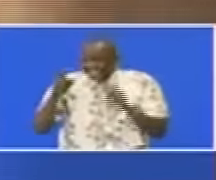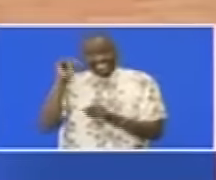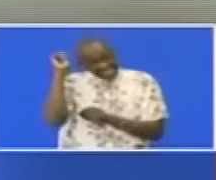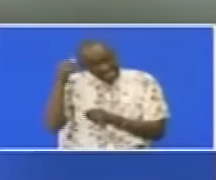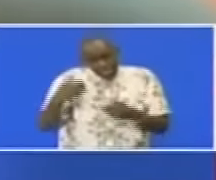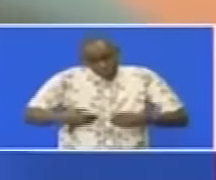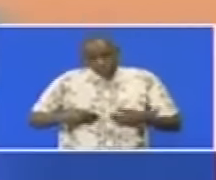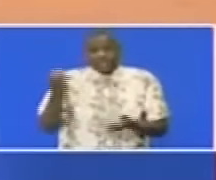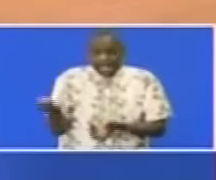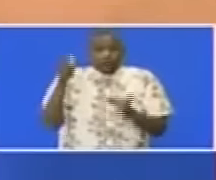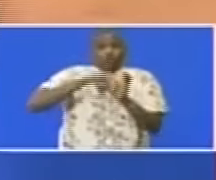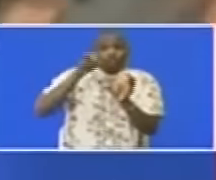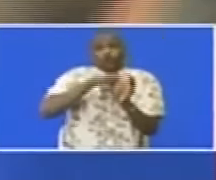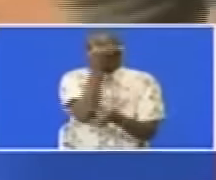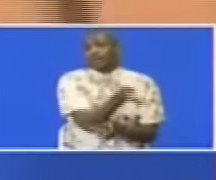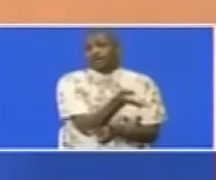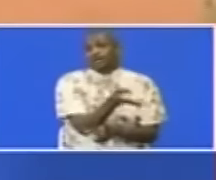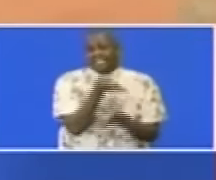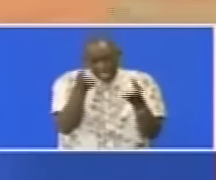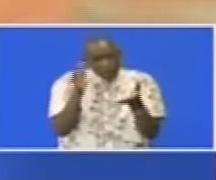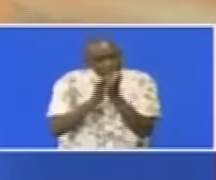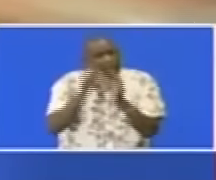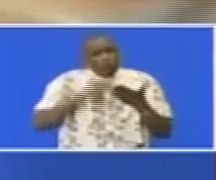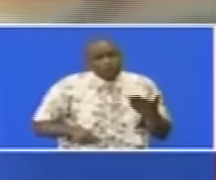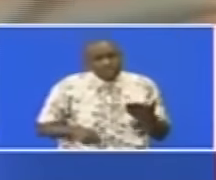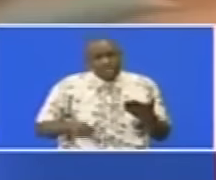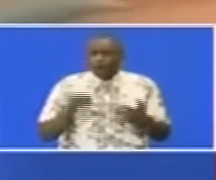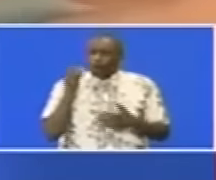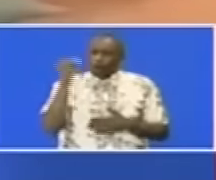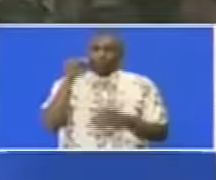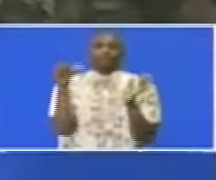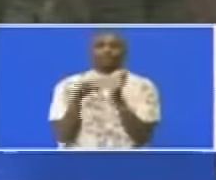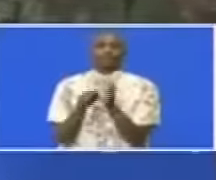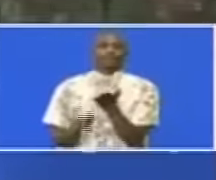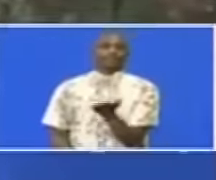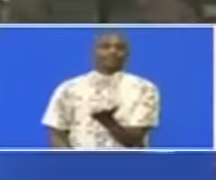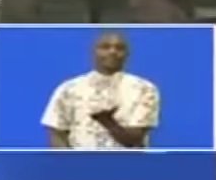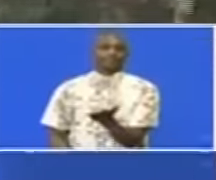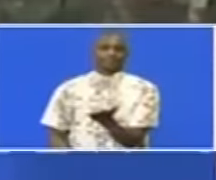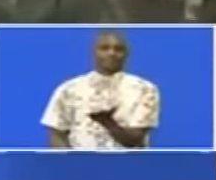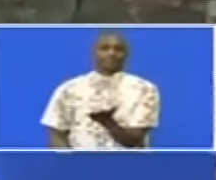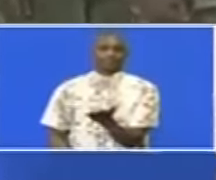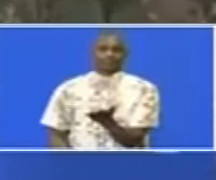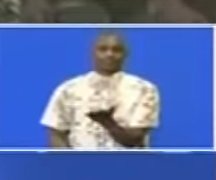to join the Somali-based Al-Shabaab has now become a homegrown problem.